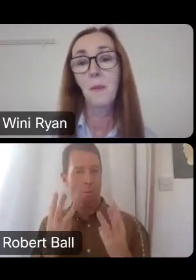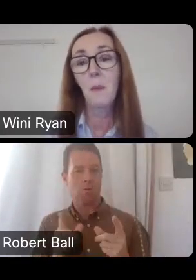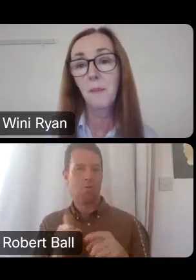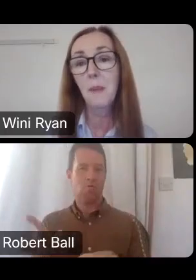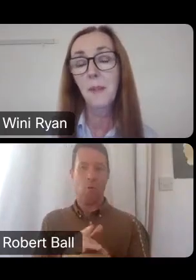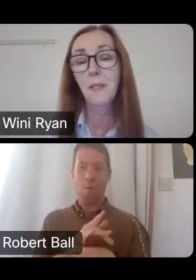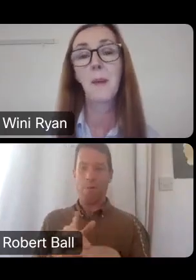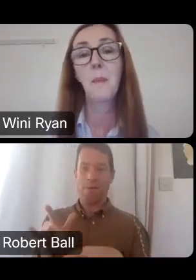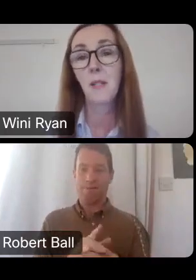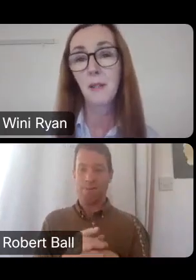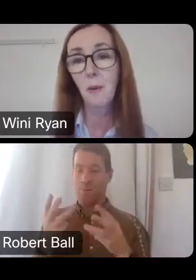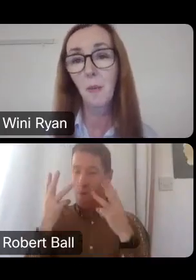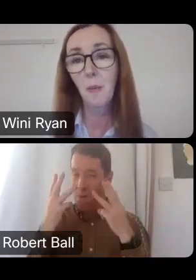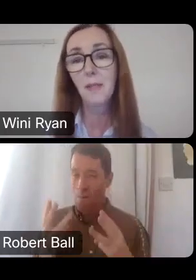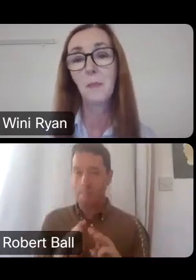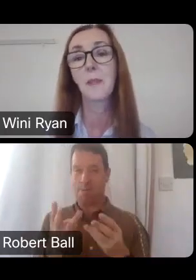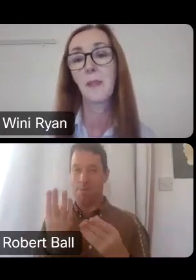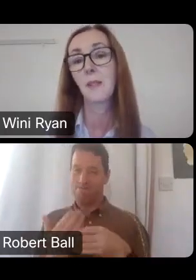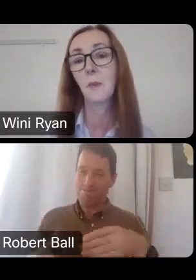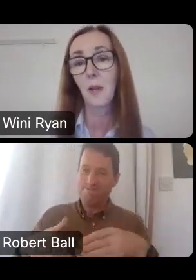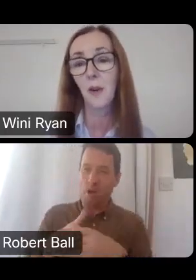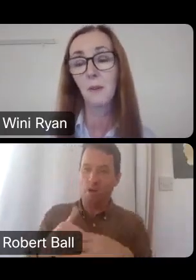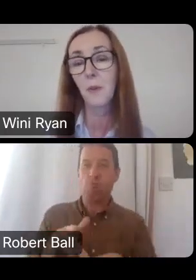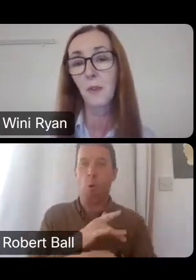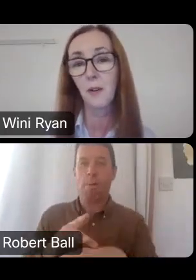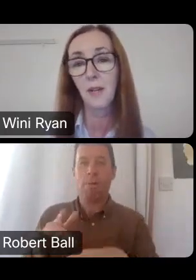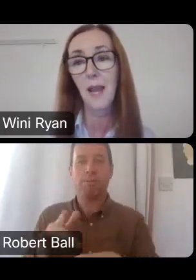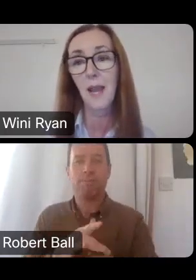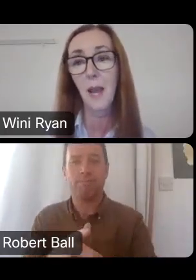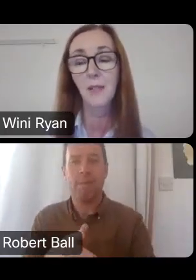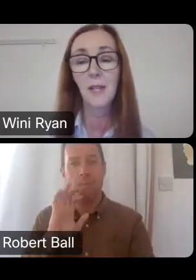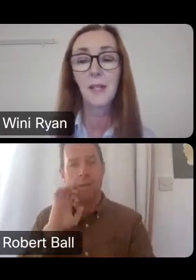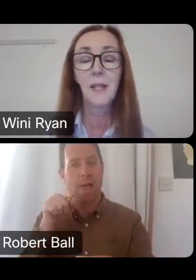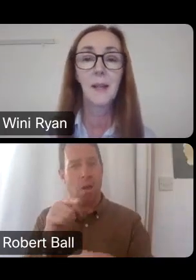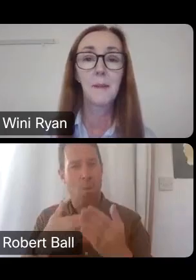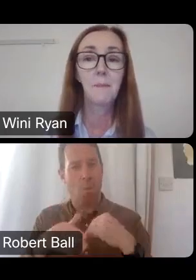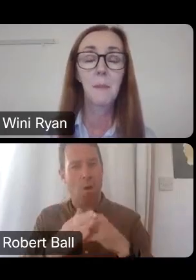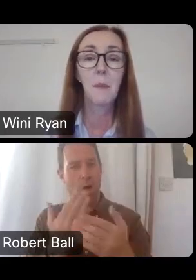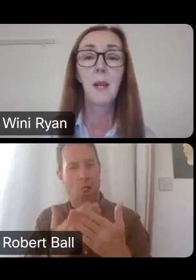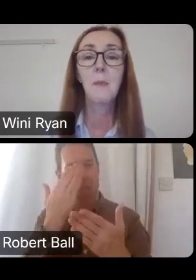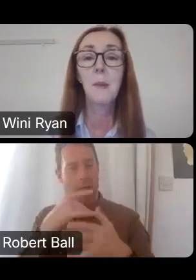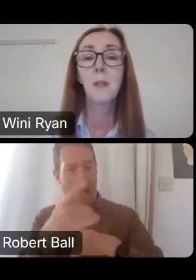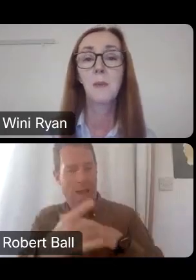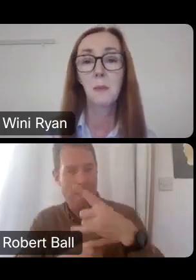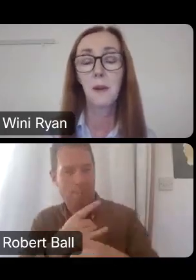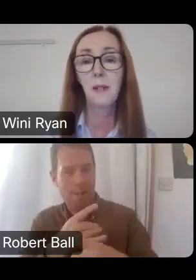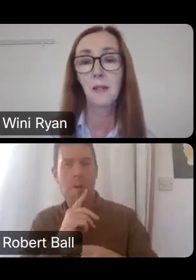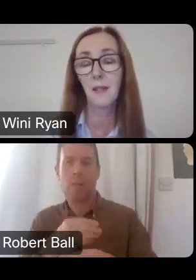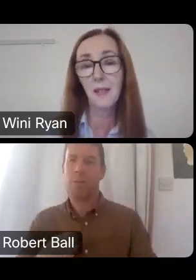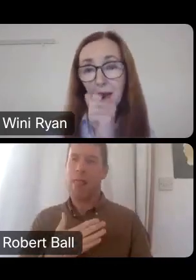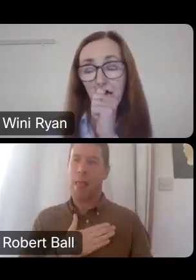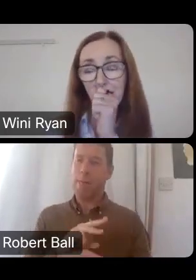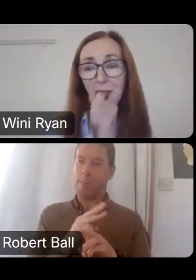people to take part in the role plays because that's where most of the learning happens. But we like people to